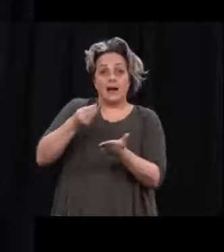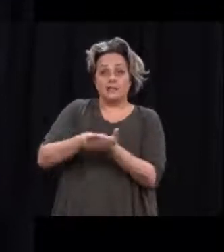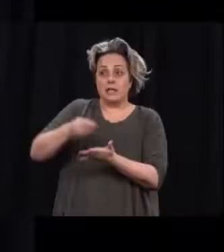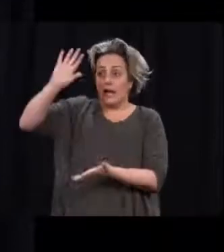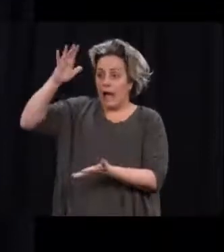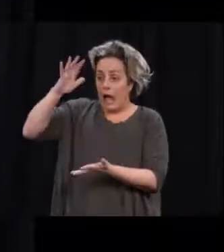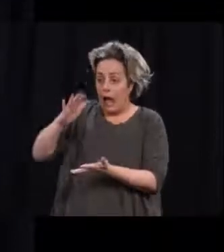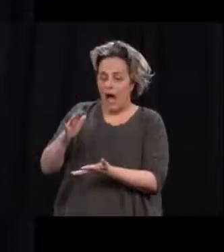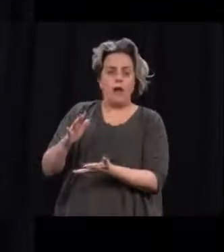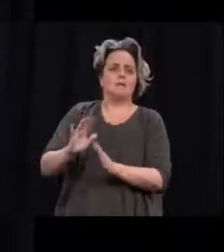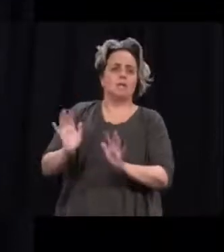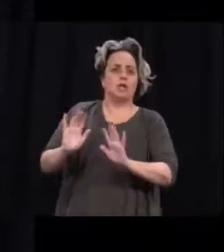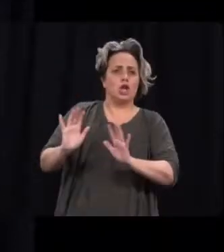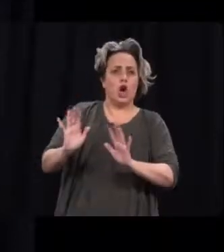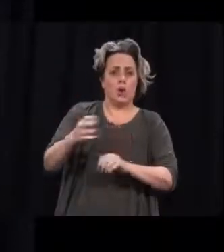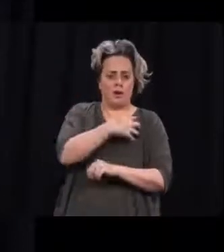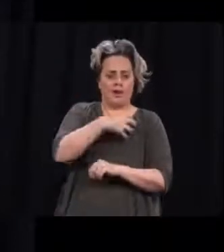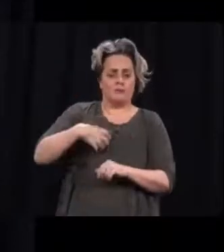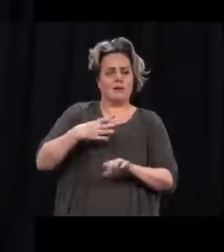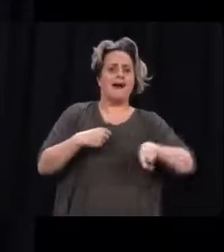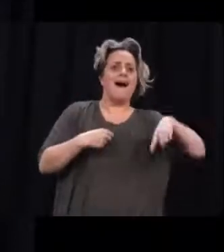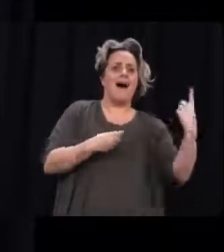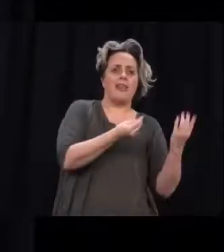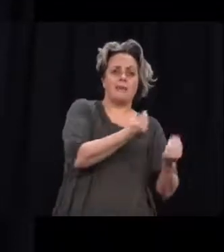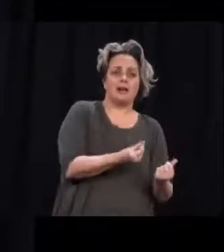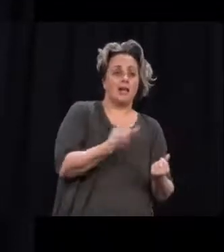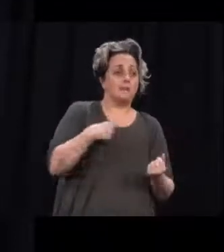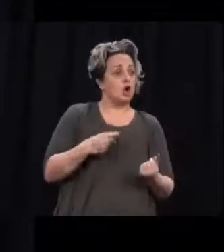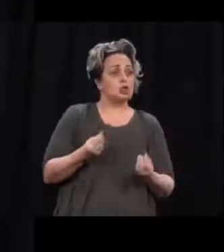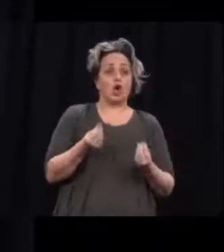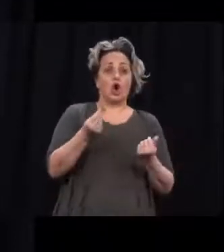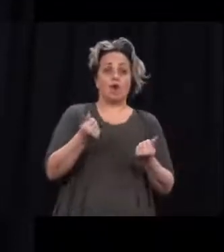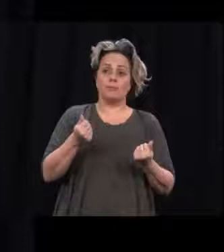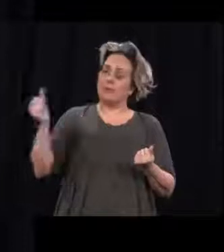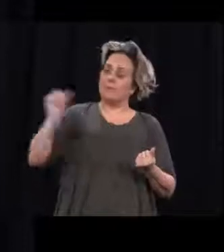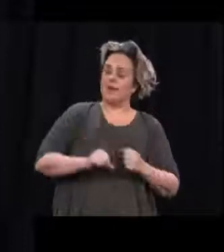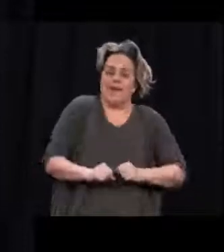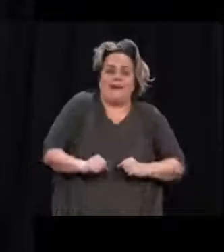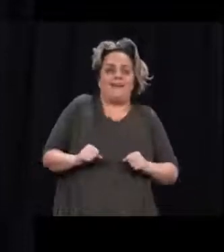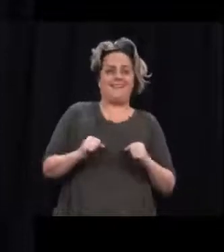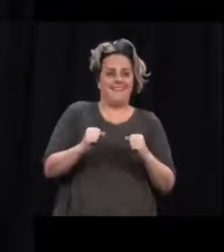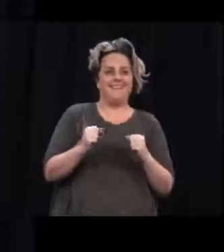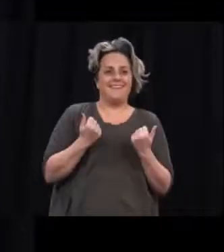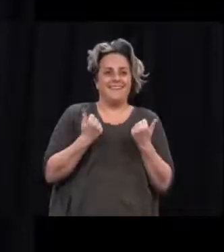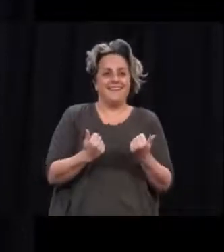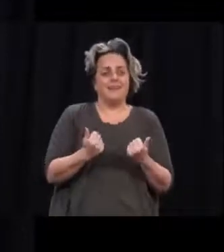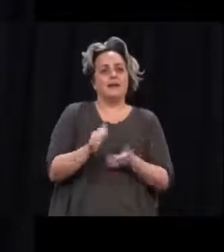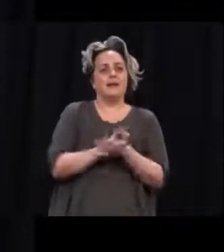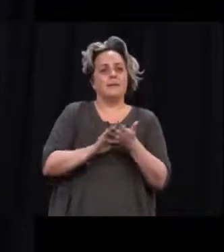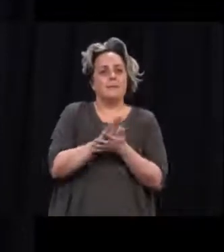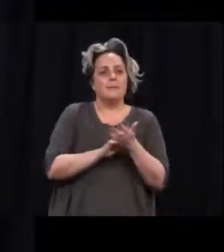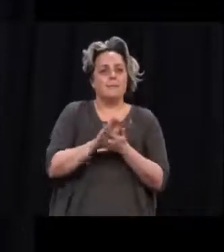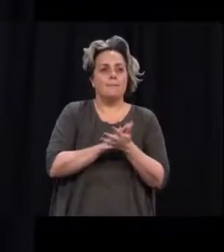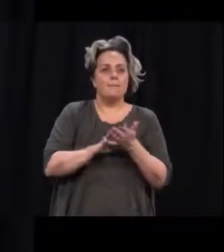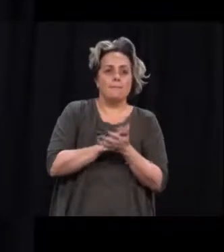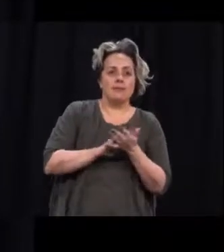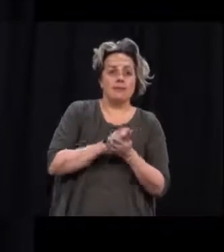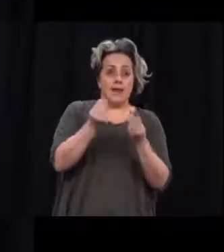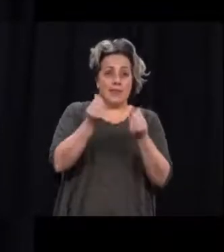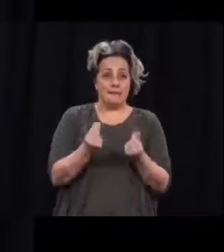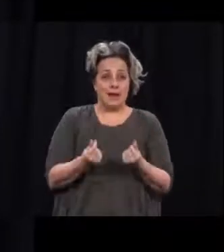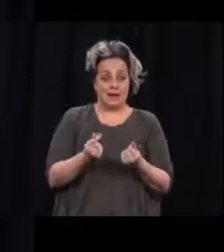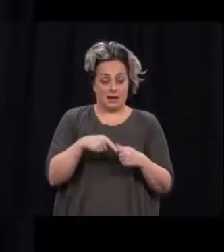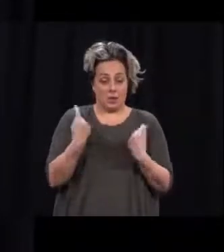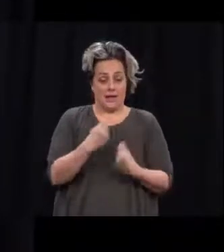to the government. The economy has recovered sufficiently well that our fiscal headroom, that's the amount of money